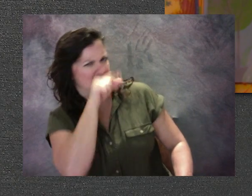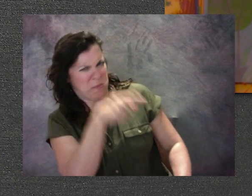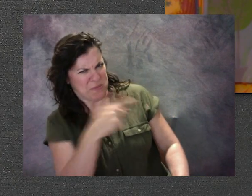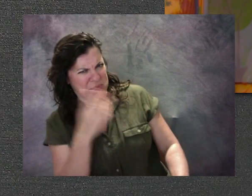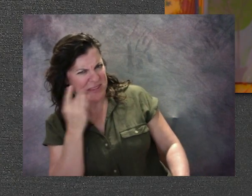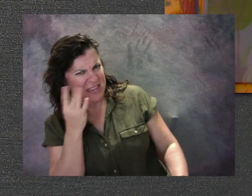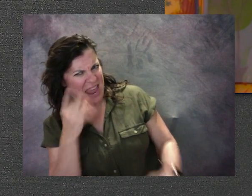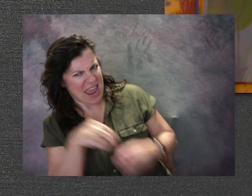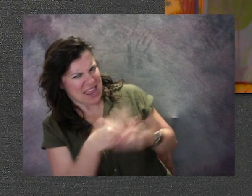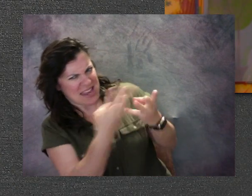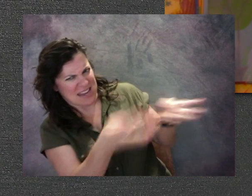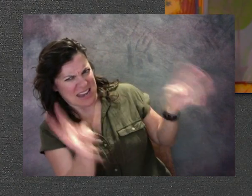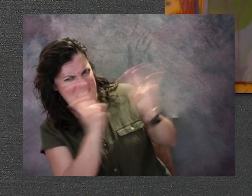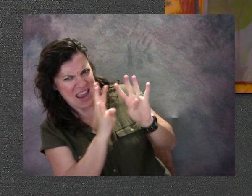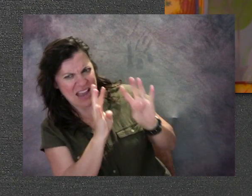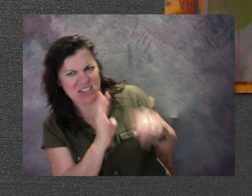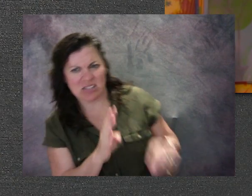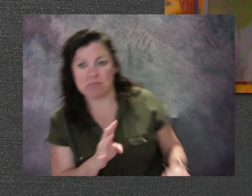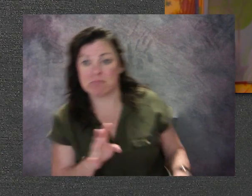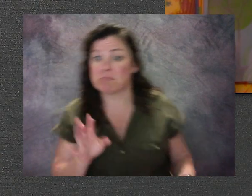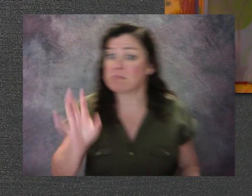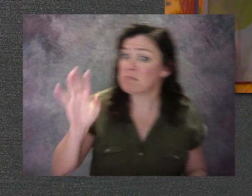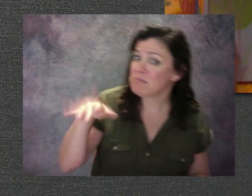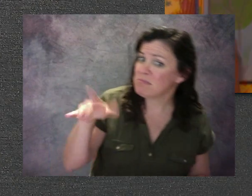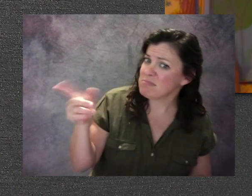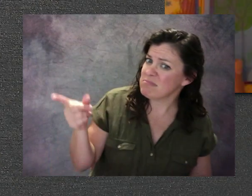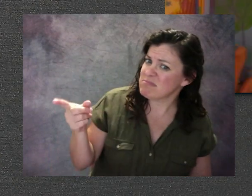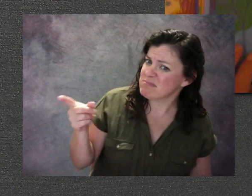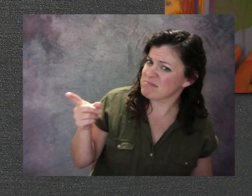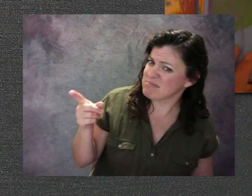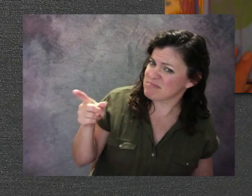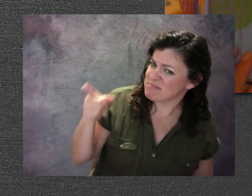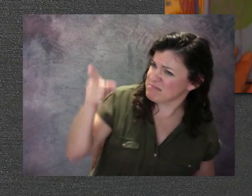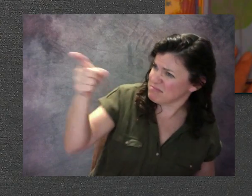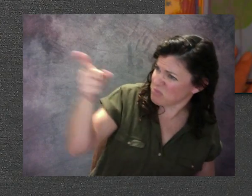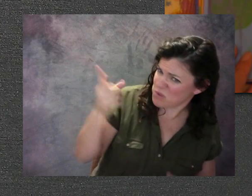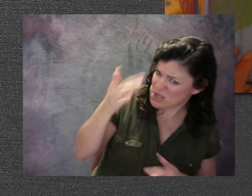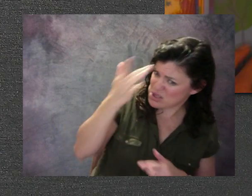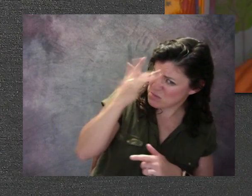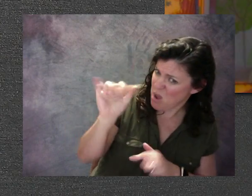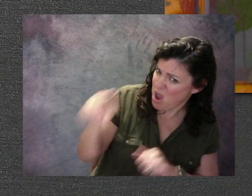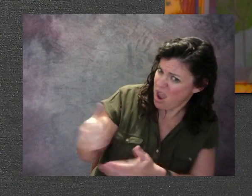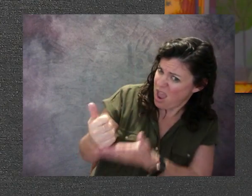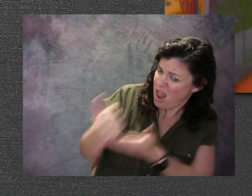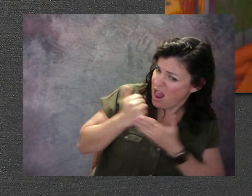be wise to help you? How can I be sure that you won't eat me up?